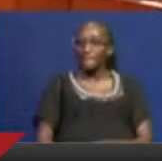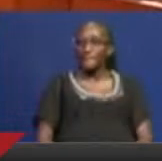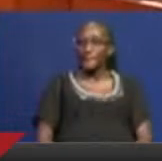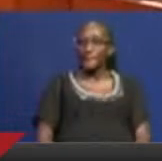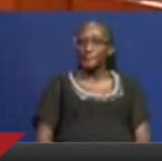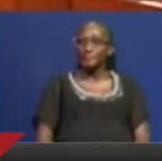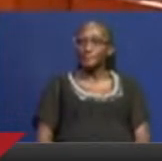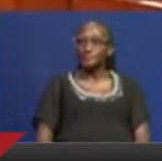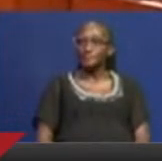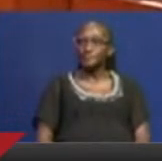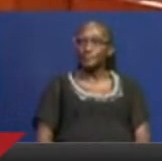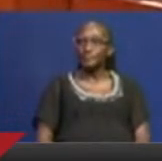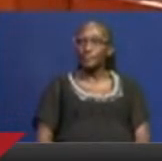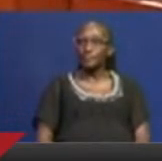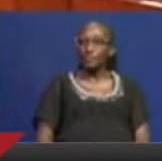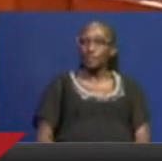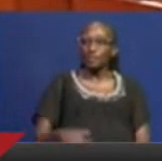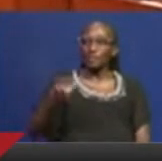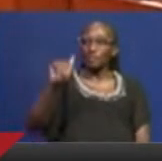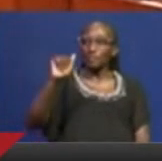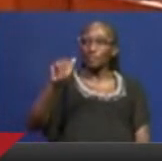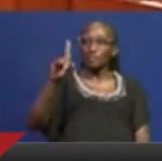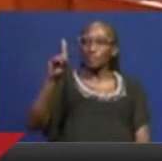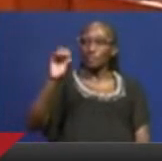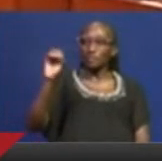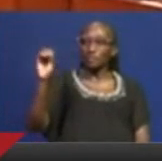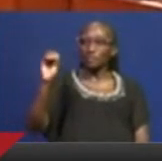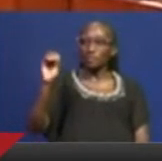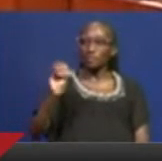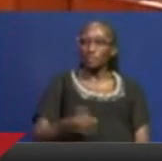Bura, Ado Kuno Yakub.